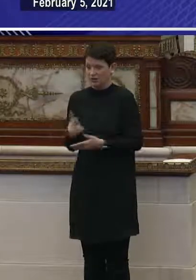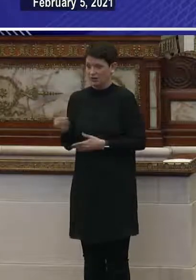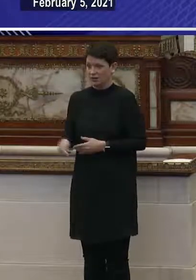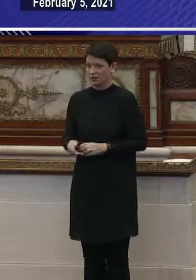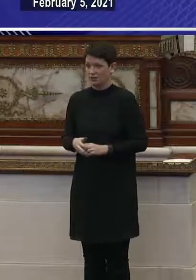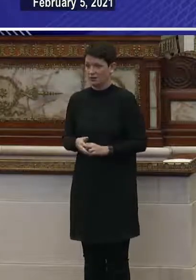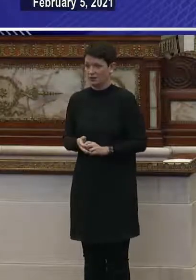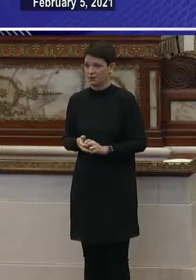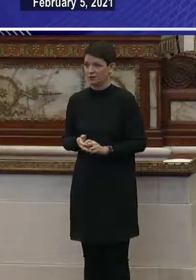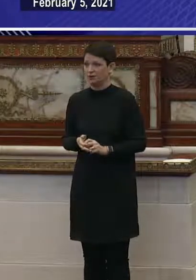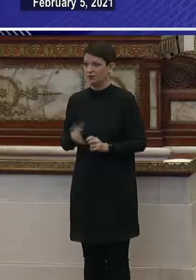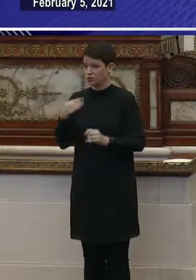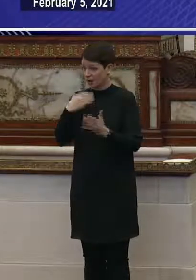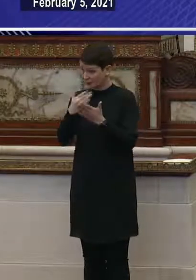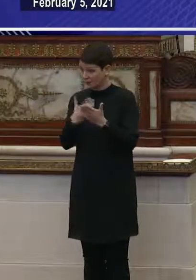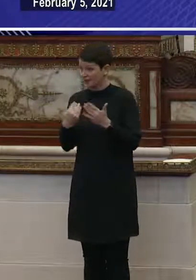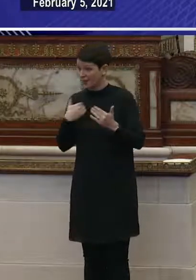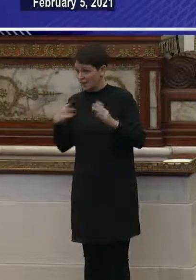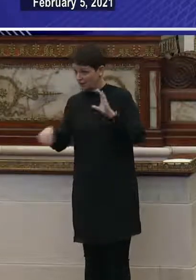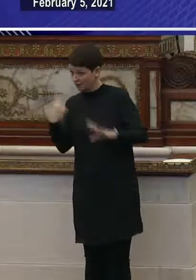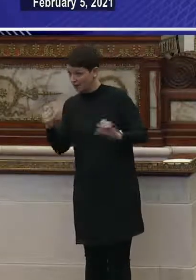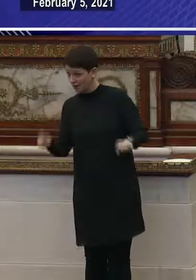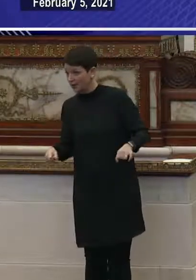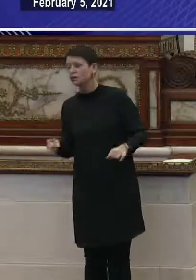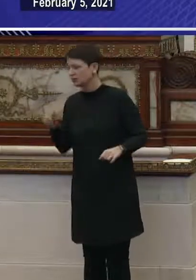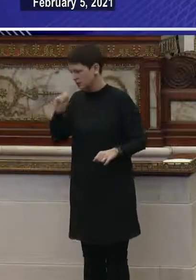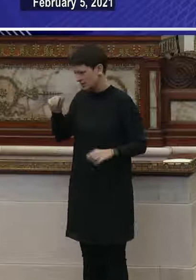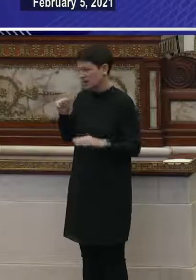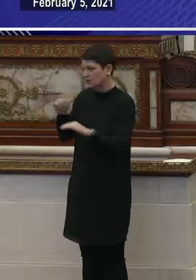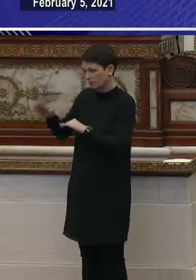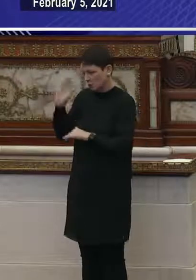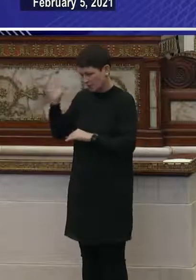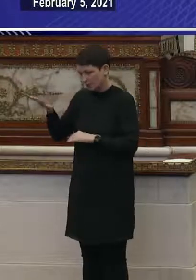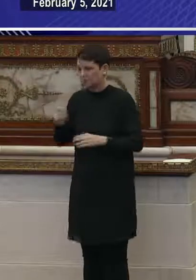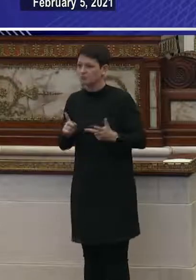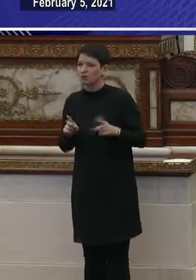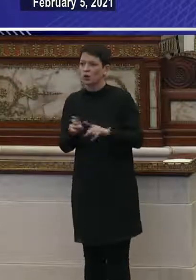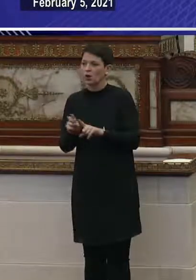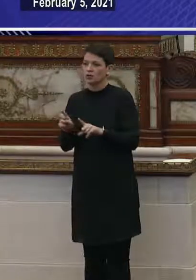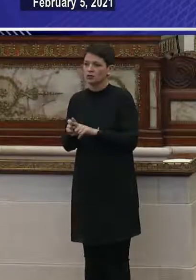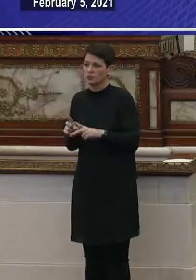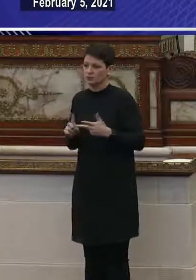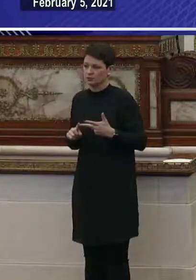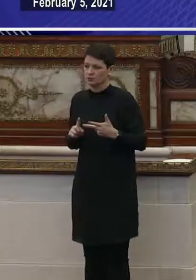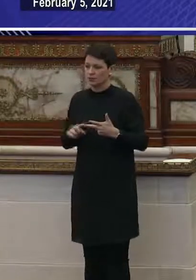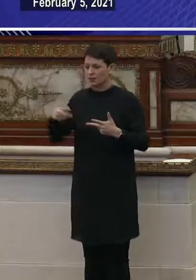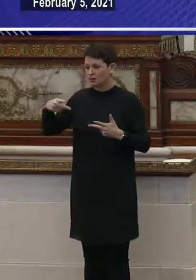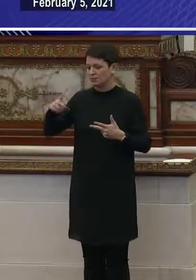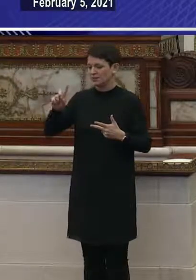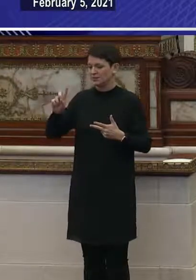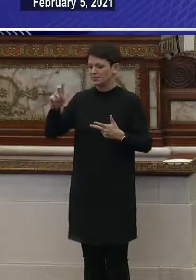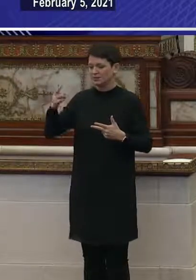Philadelphia? Do you have that list? Okay. And also,